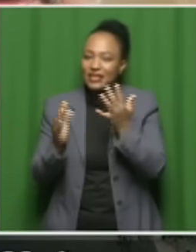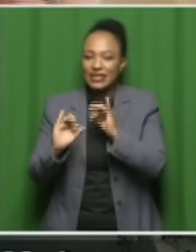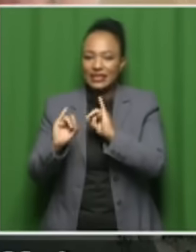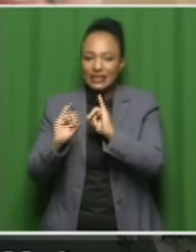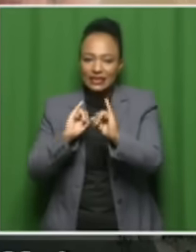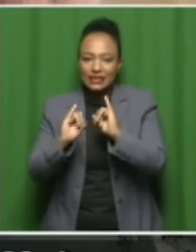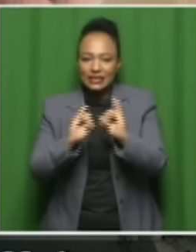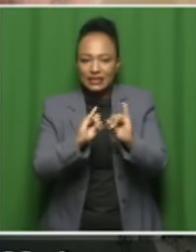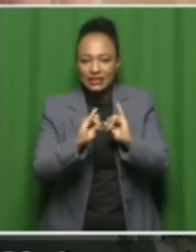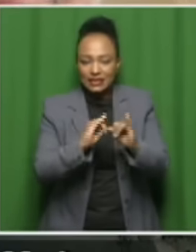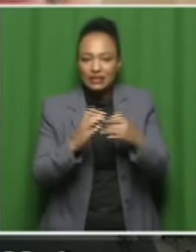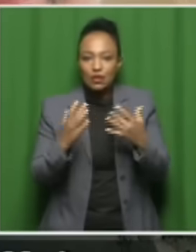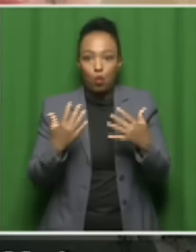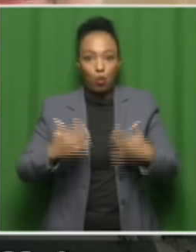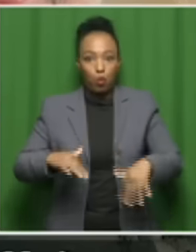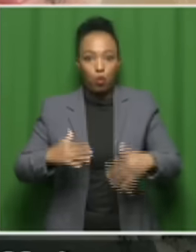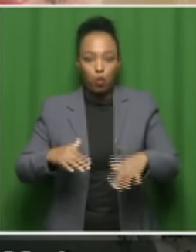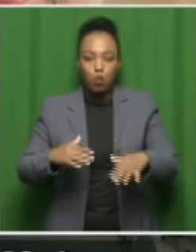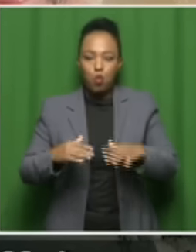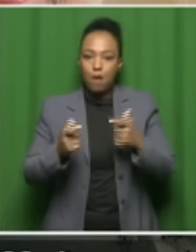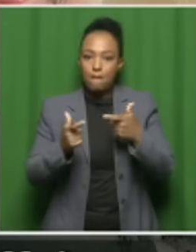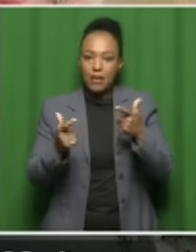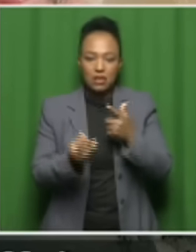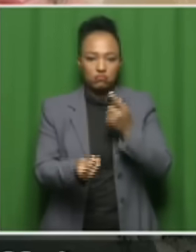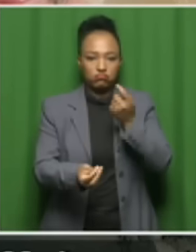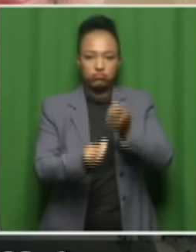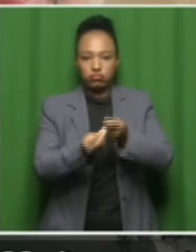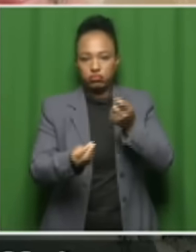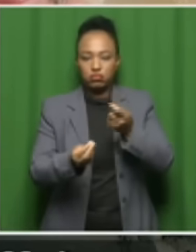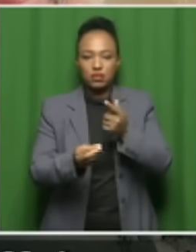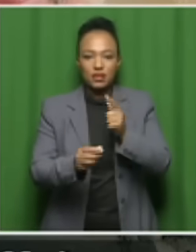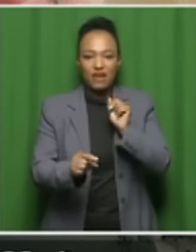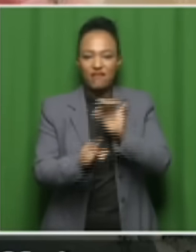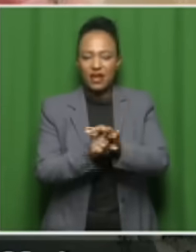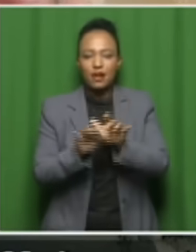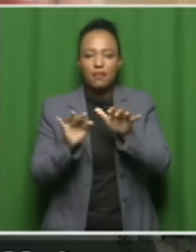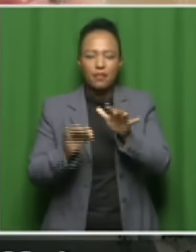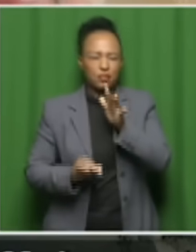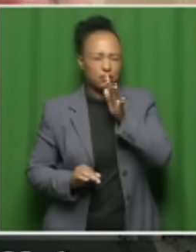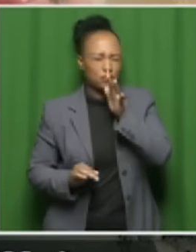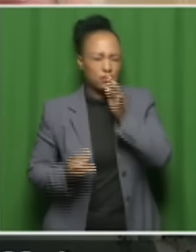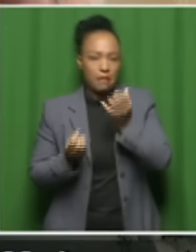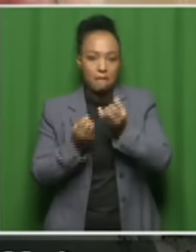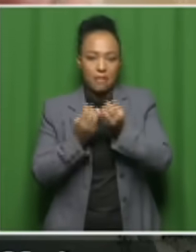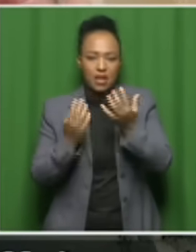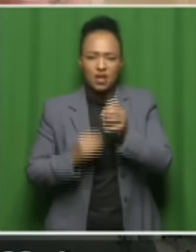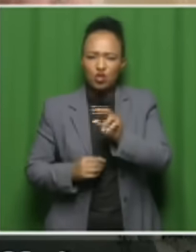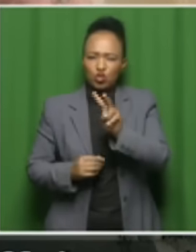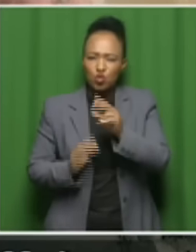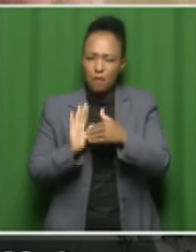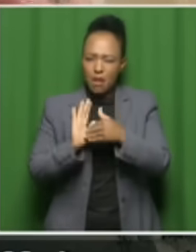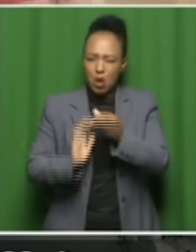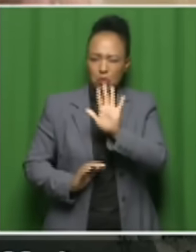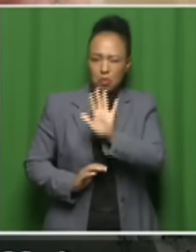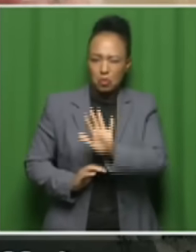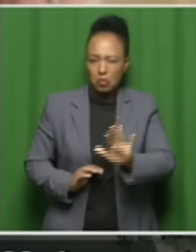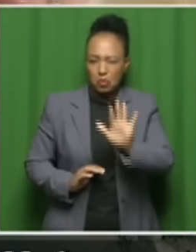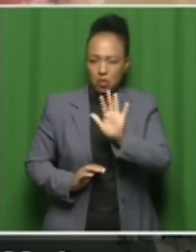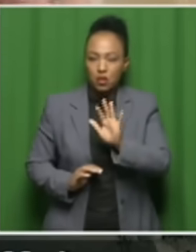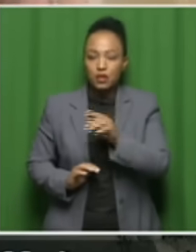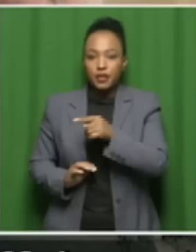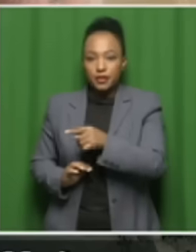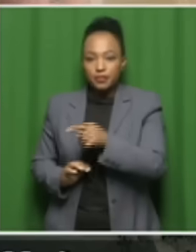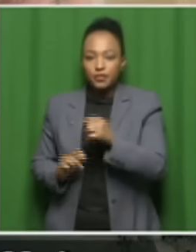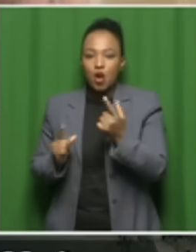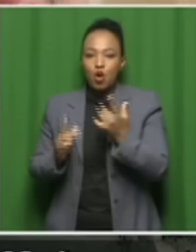because it's a big ruling, and as you said, affecting millions, perhaps 2 million people at least. Yeah, Craig Smith, immigration